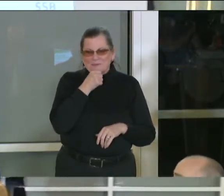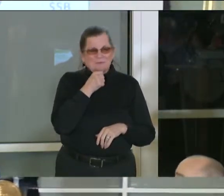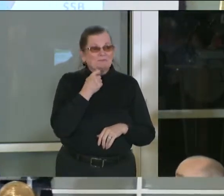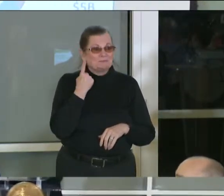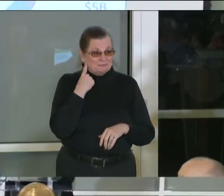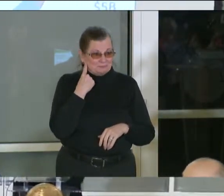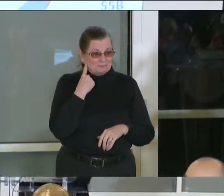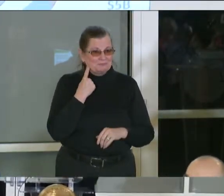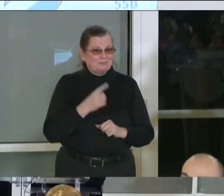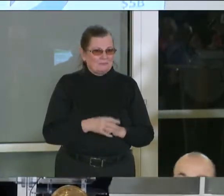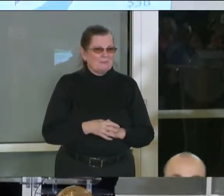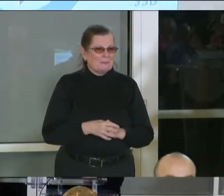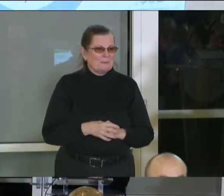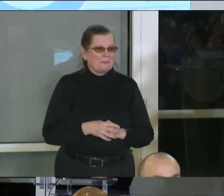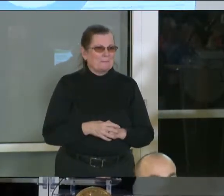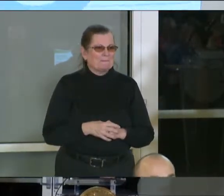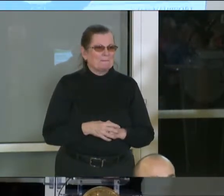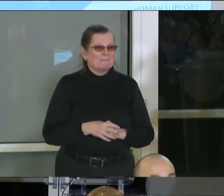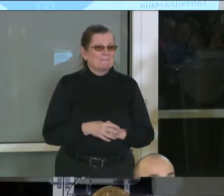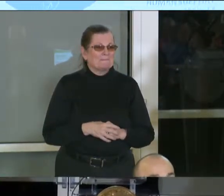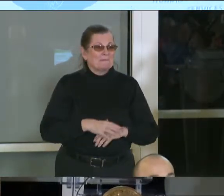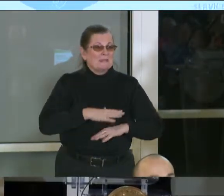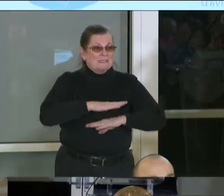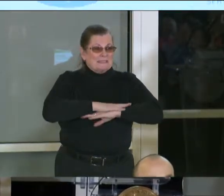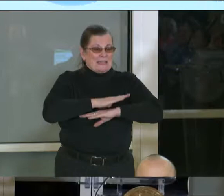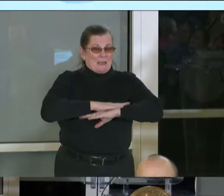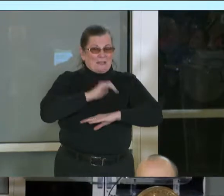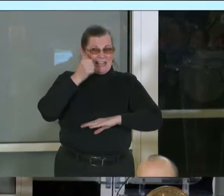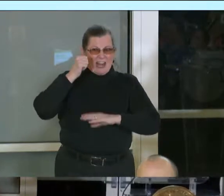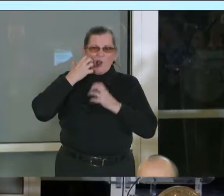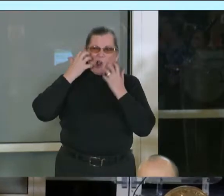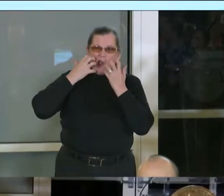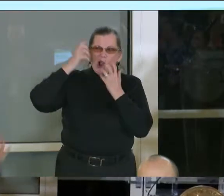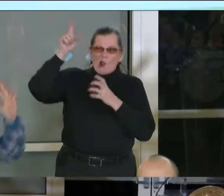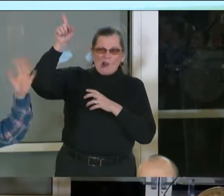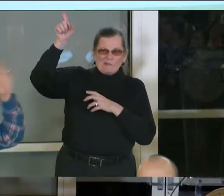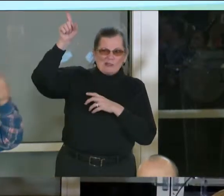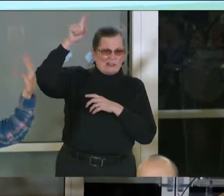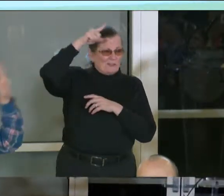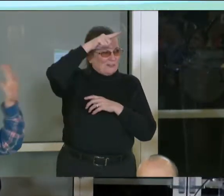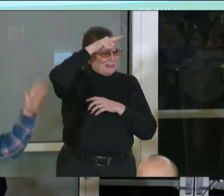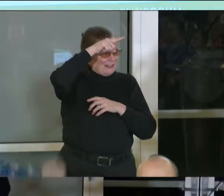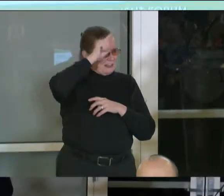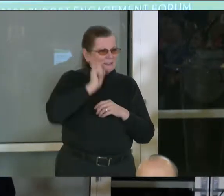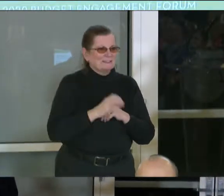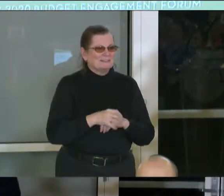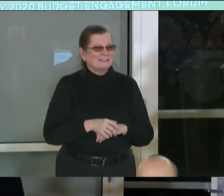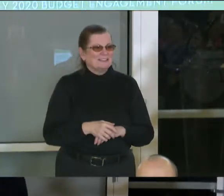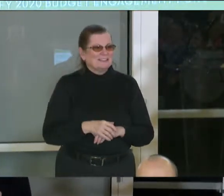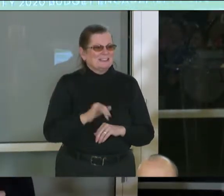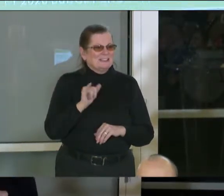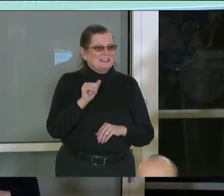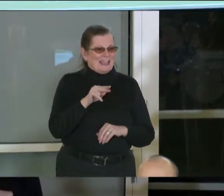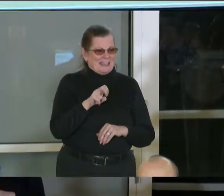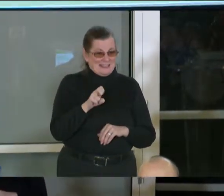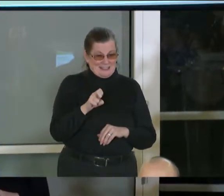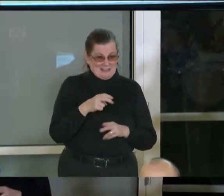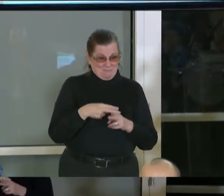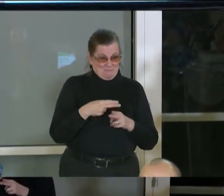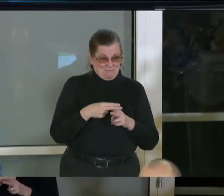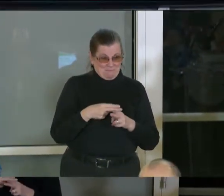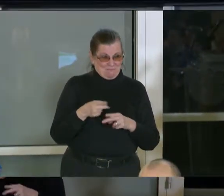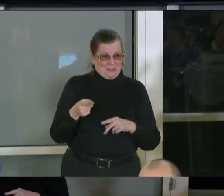Thank you. I'm representing Table 10. I'm Jane Hayashi Kim. Thank you. Ward 5. And